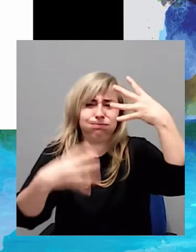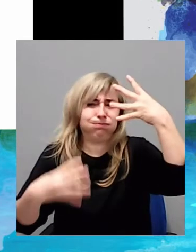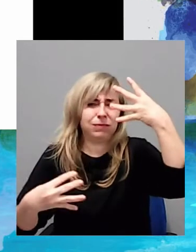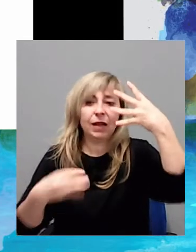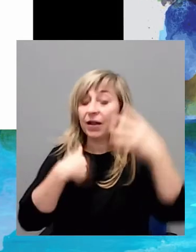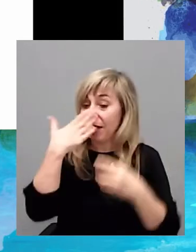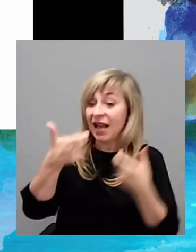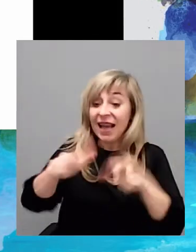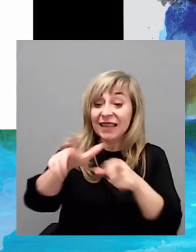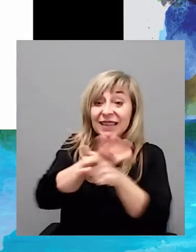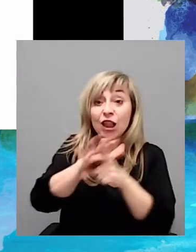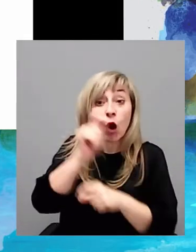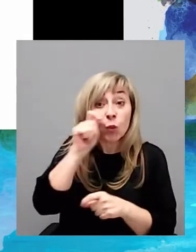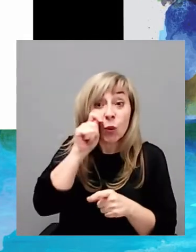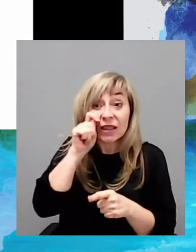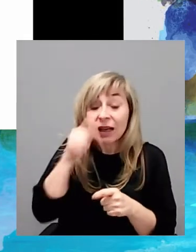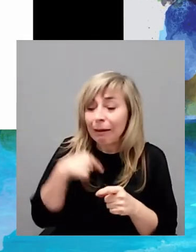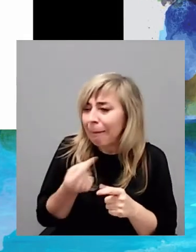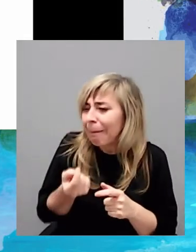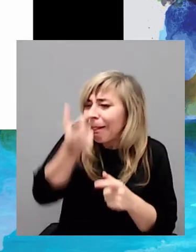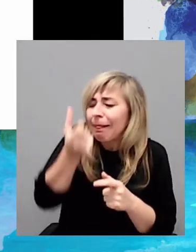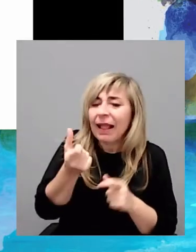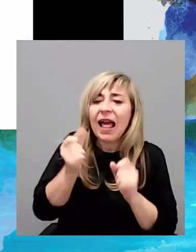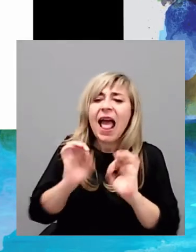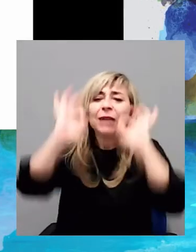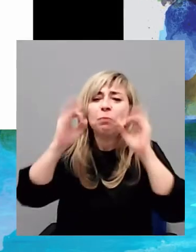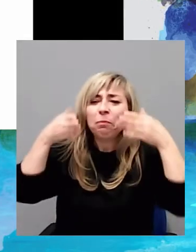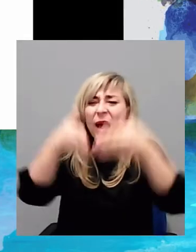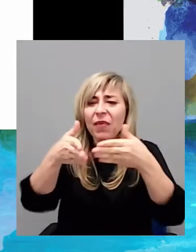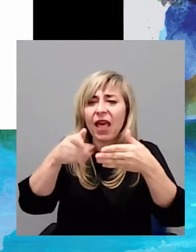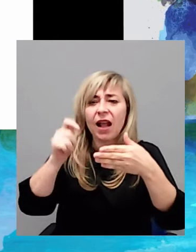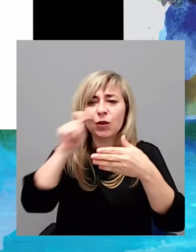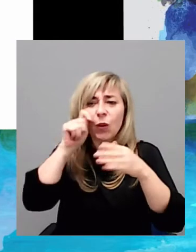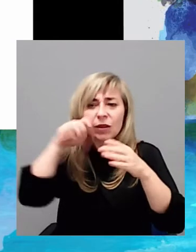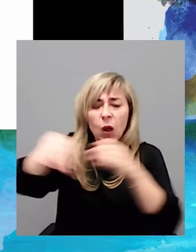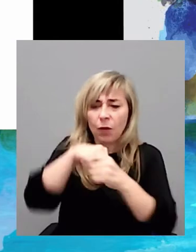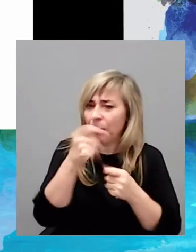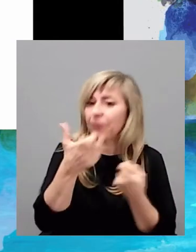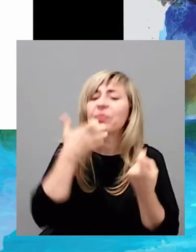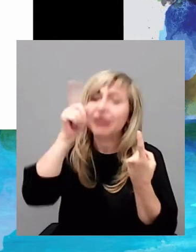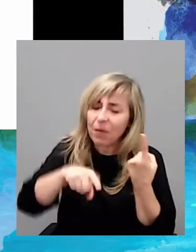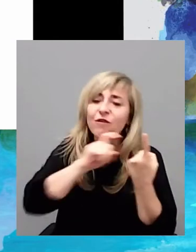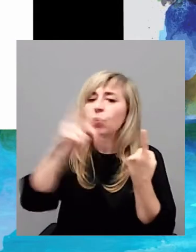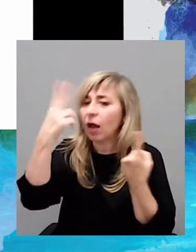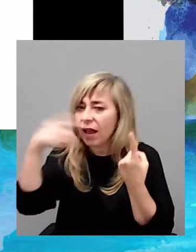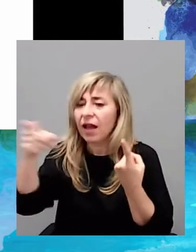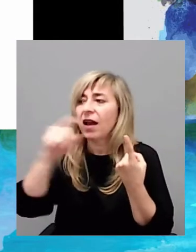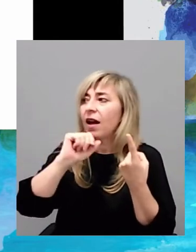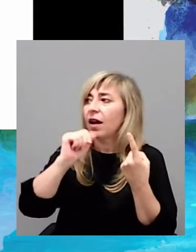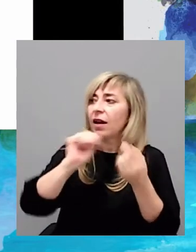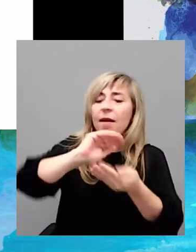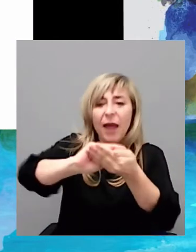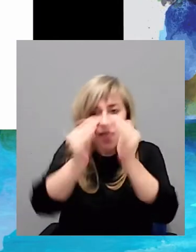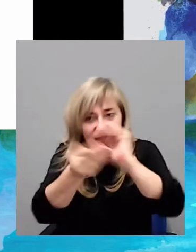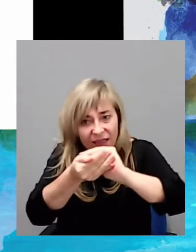And we're one of the few in the tourism sector that specializes in this. Of course, we do have the Ante